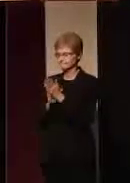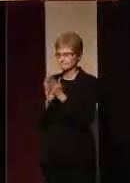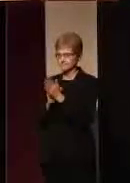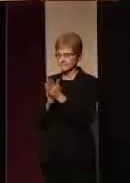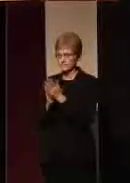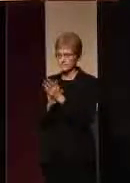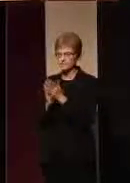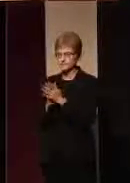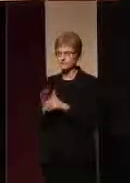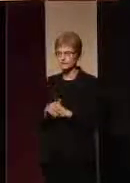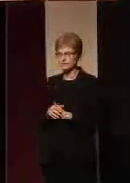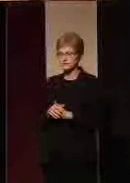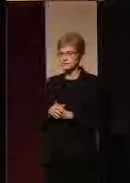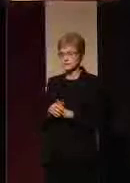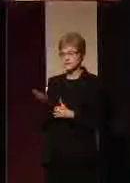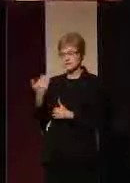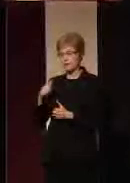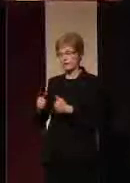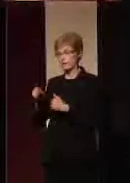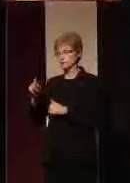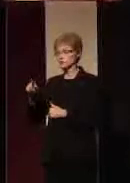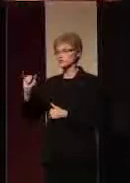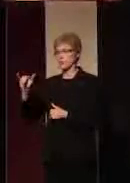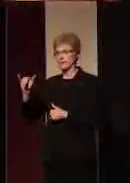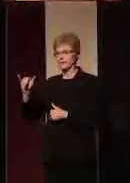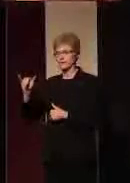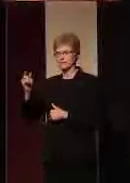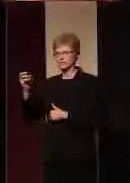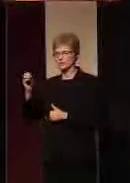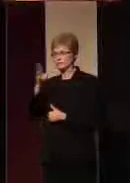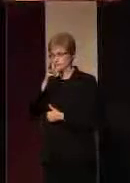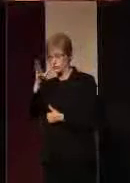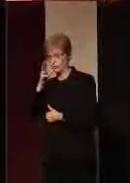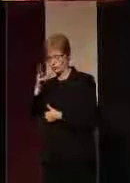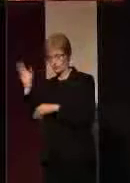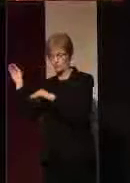I moved from Troy, Missouri, which is out in the sticks, to...